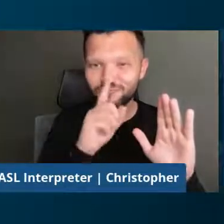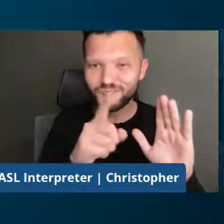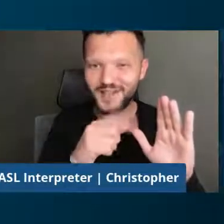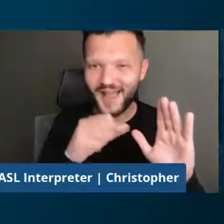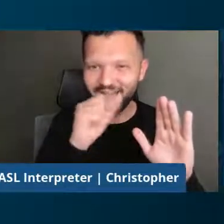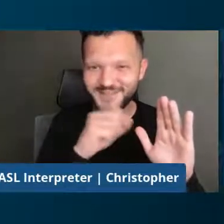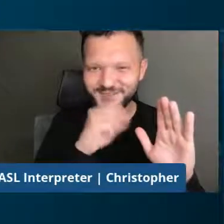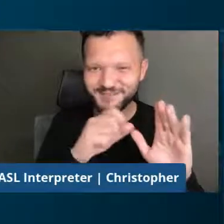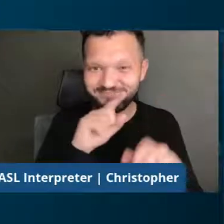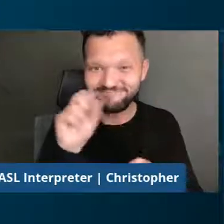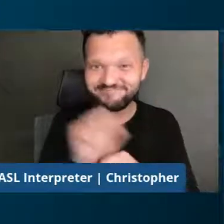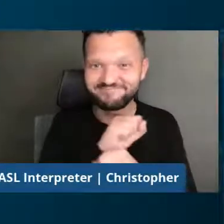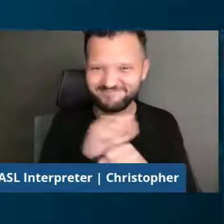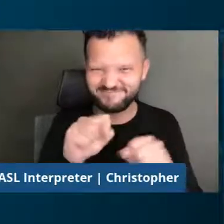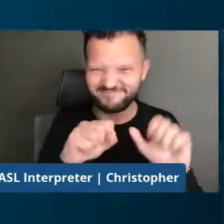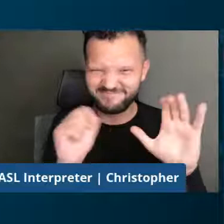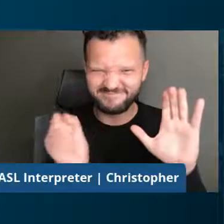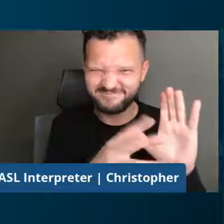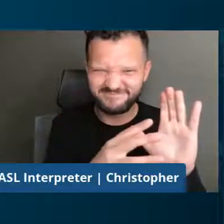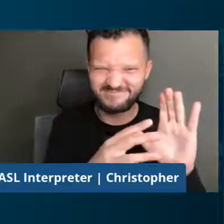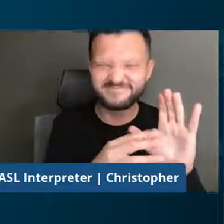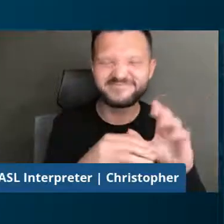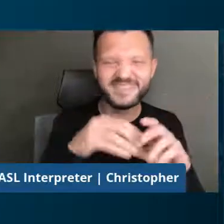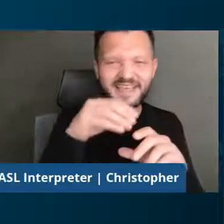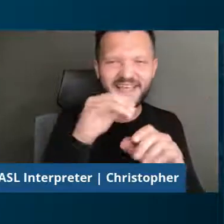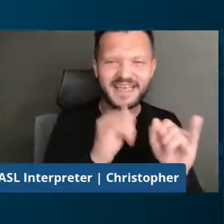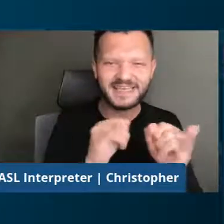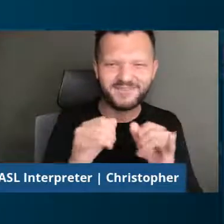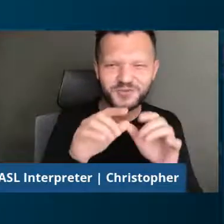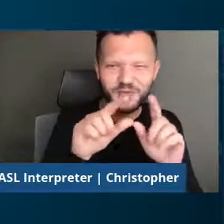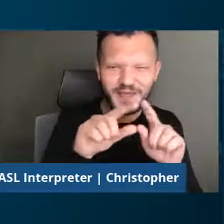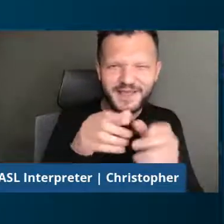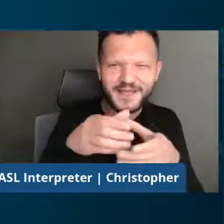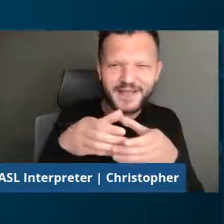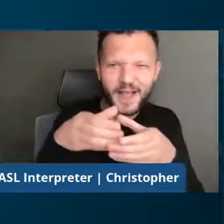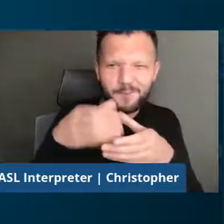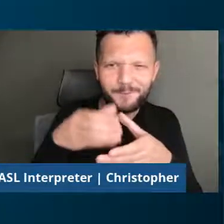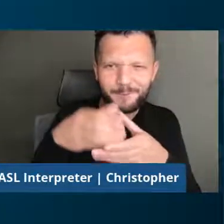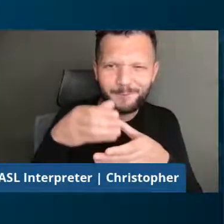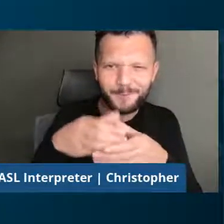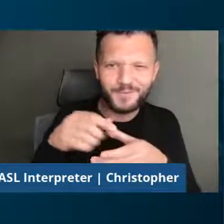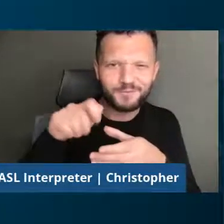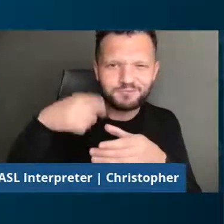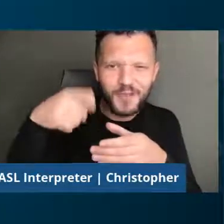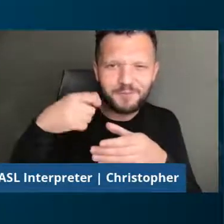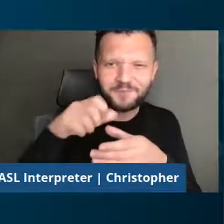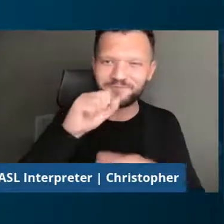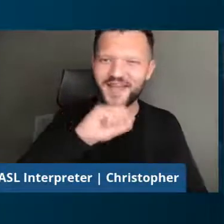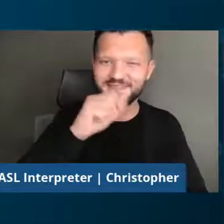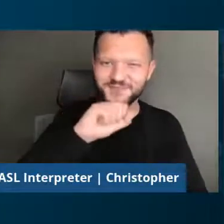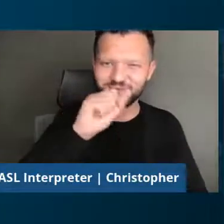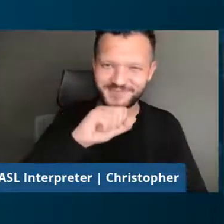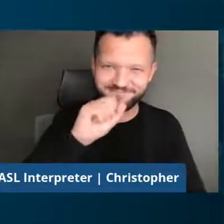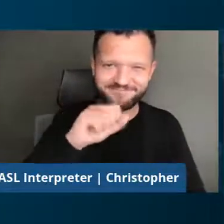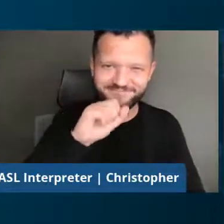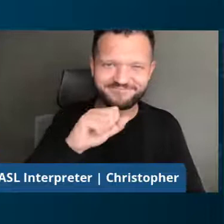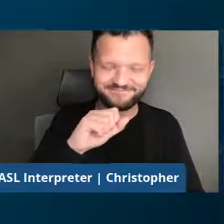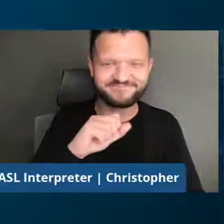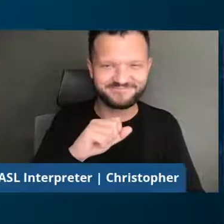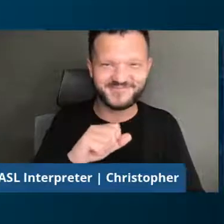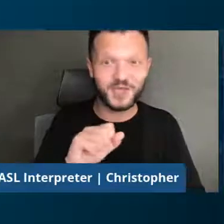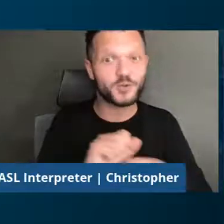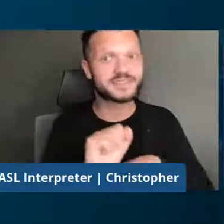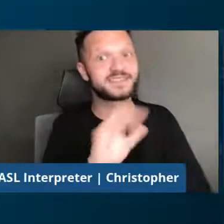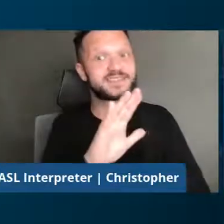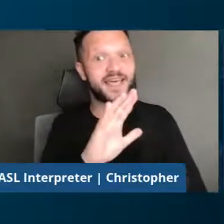finally. They sent up some individually portioned little ice cream cups for the astronauts to enjoy in space. So there was astronaut